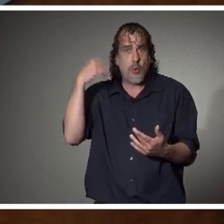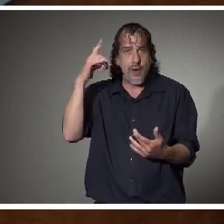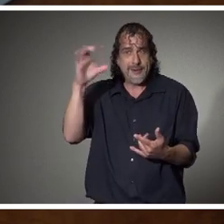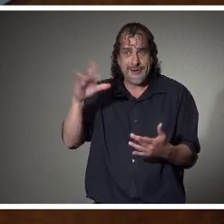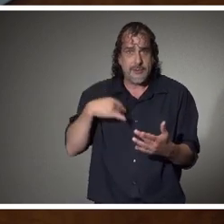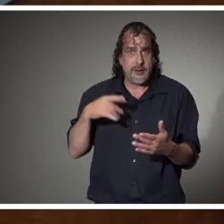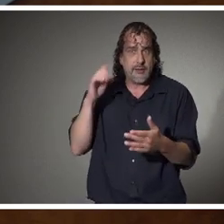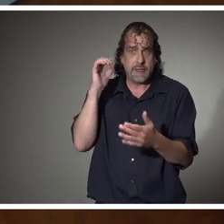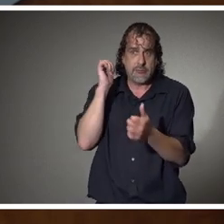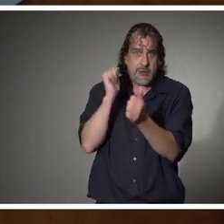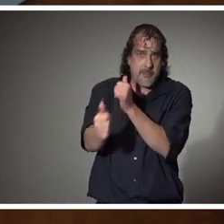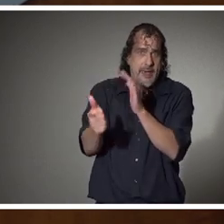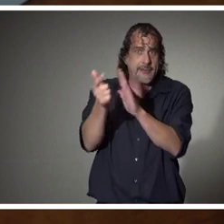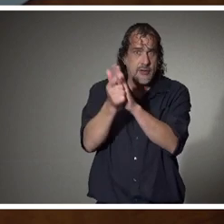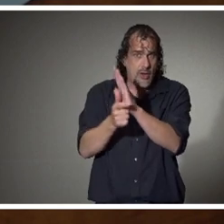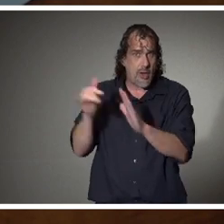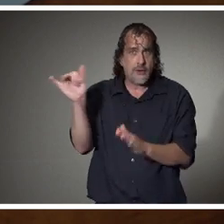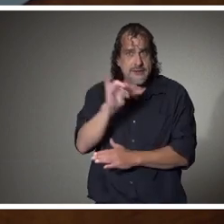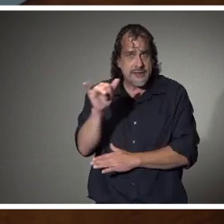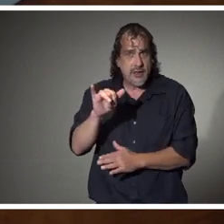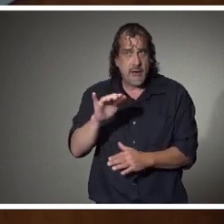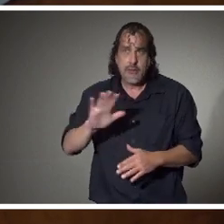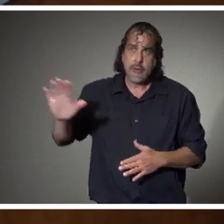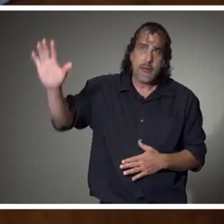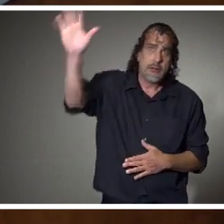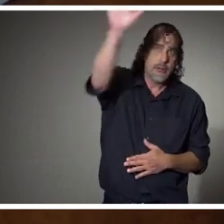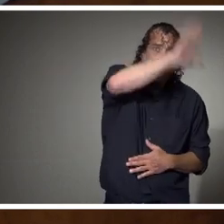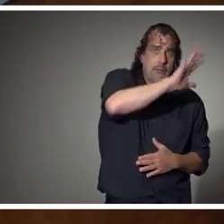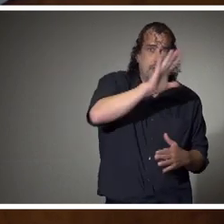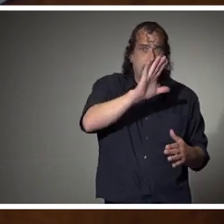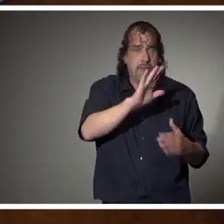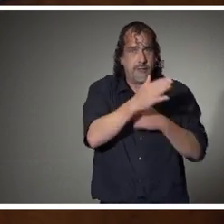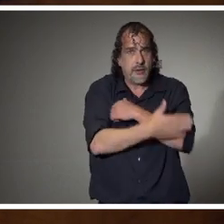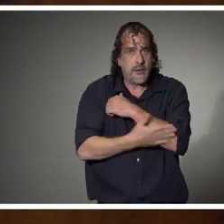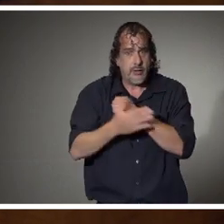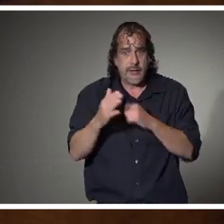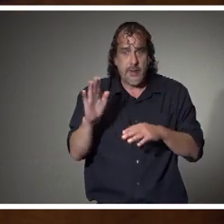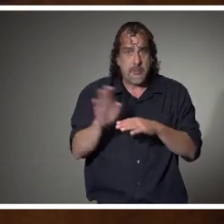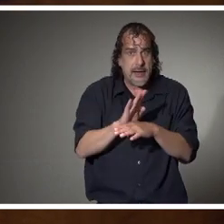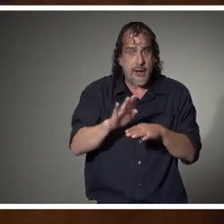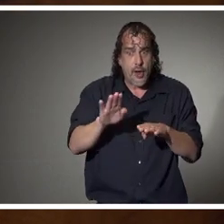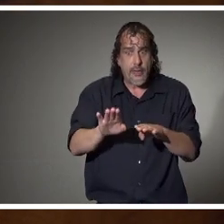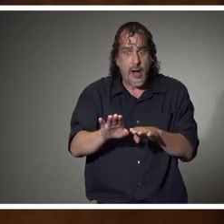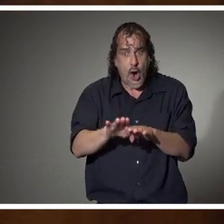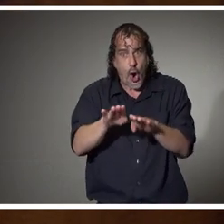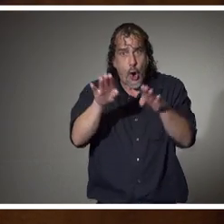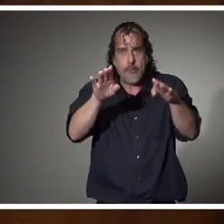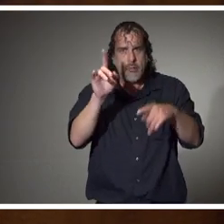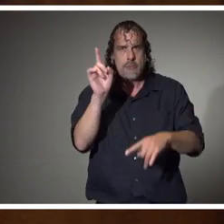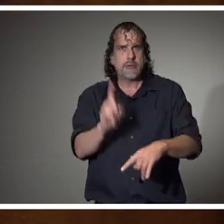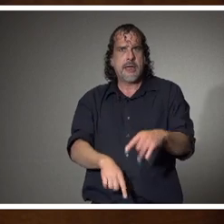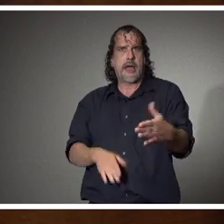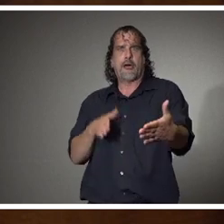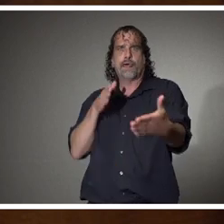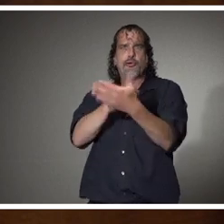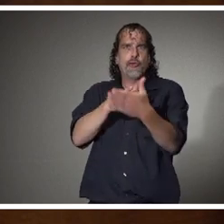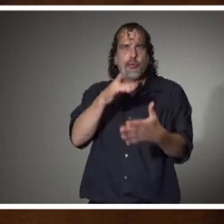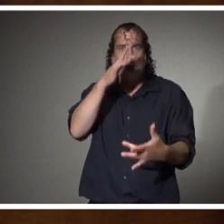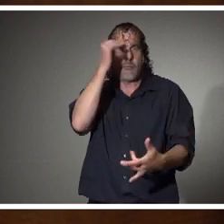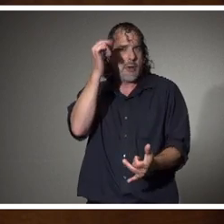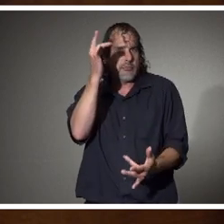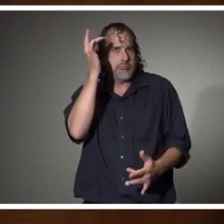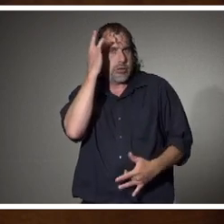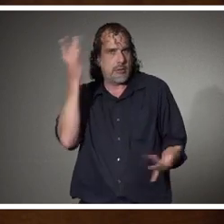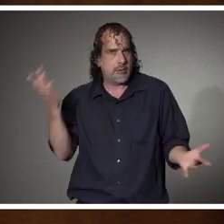it uniform across the country that businesses that are working to get back operational had liability